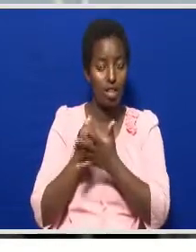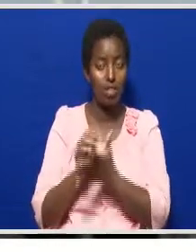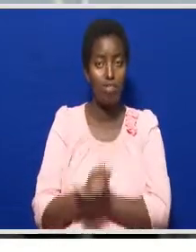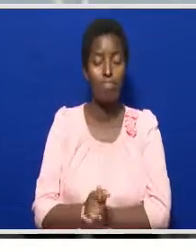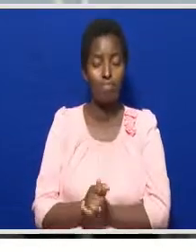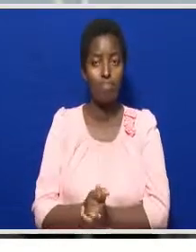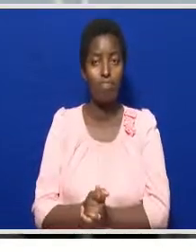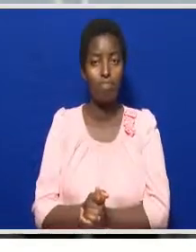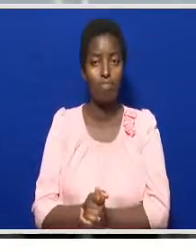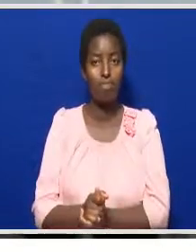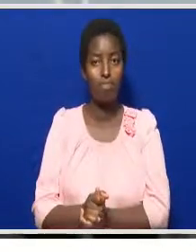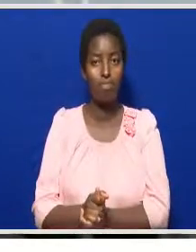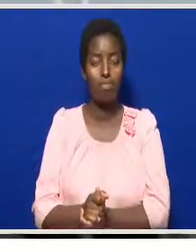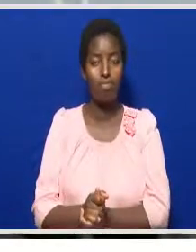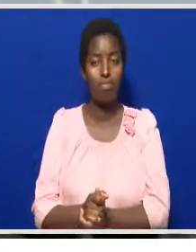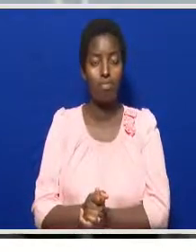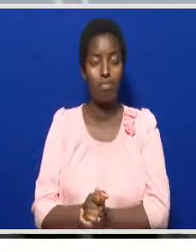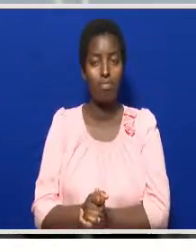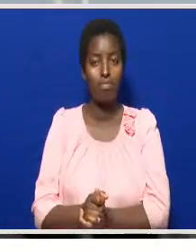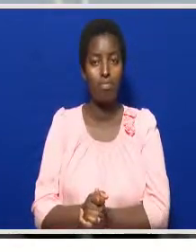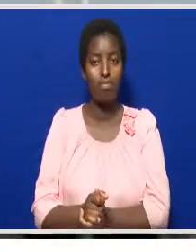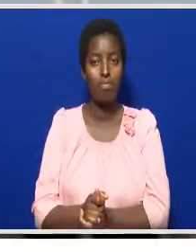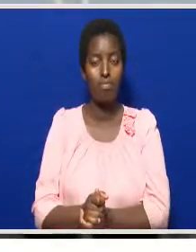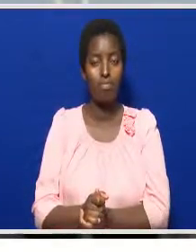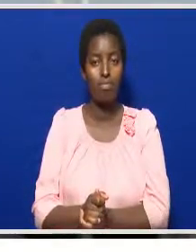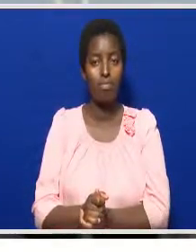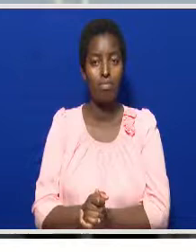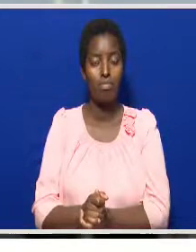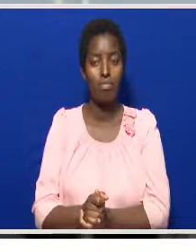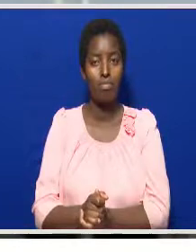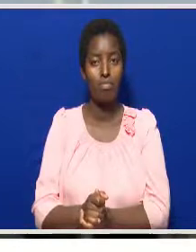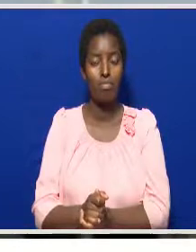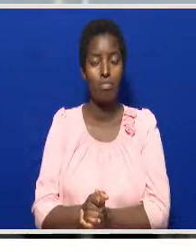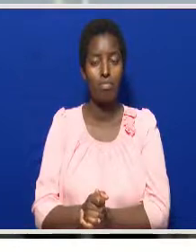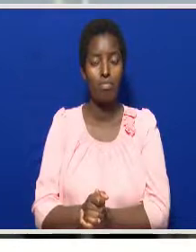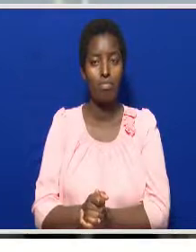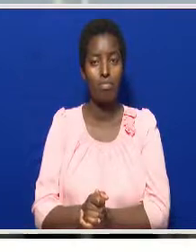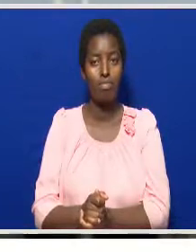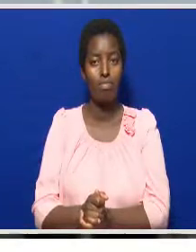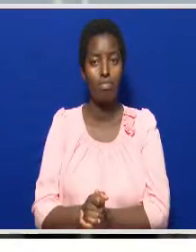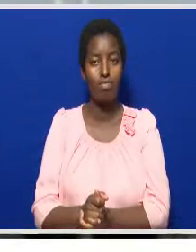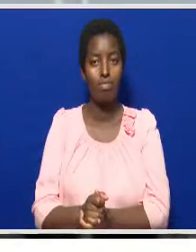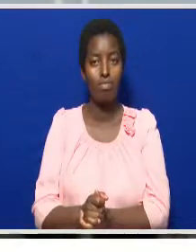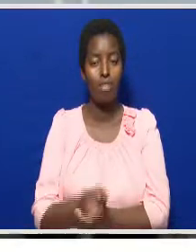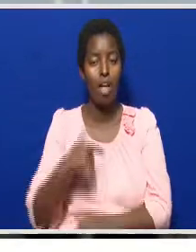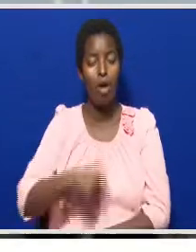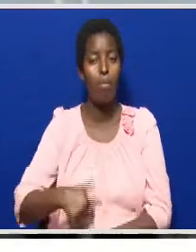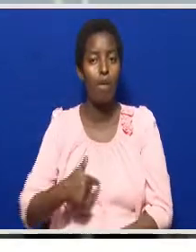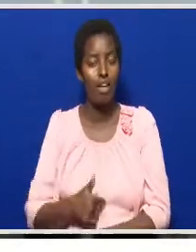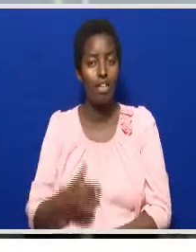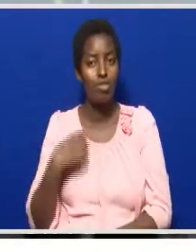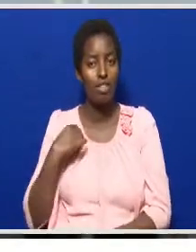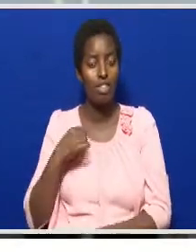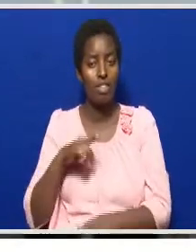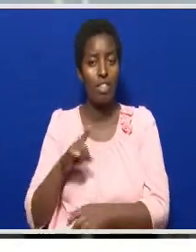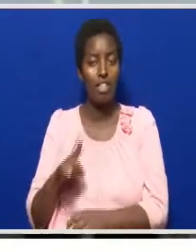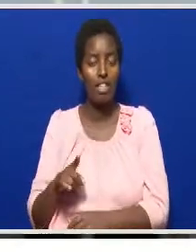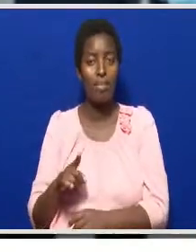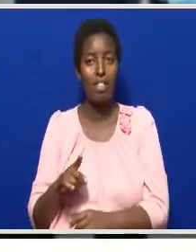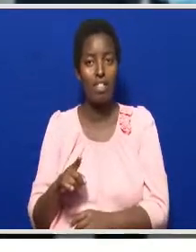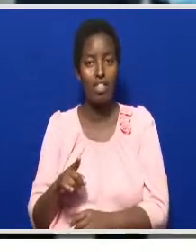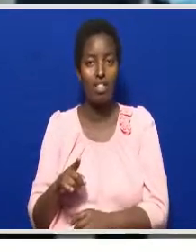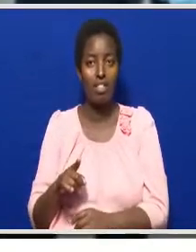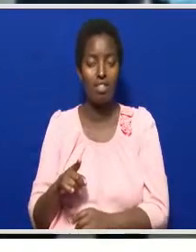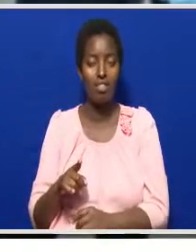commodities na utensils na basic necessity tunataka community ya Malindi ijitokeze